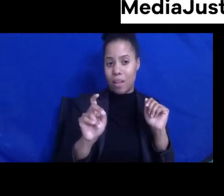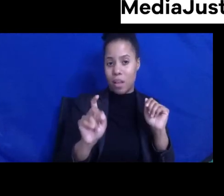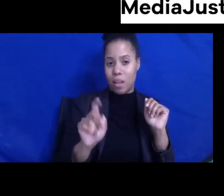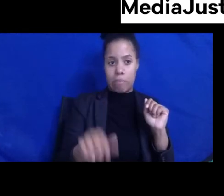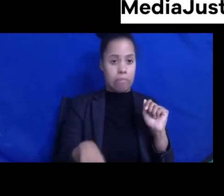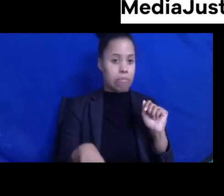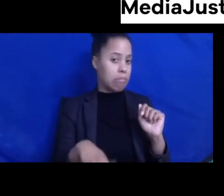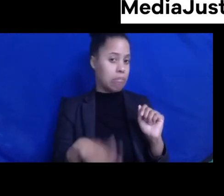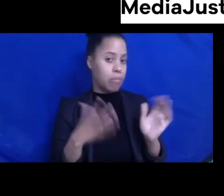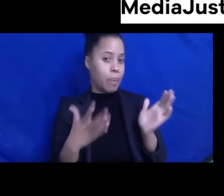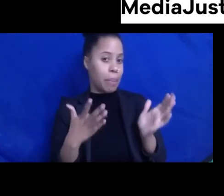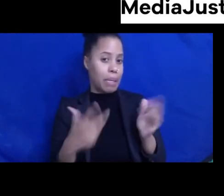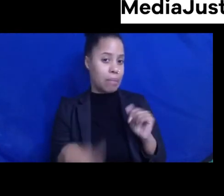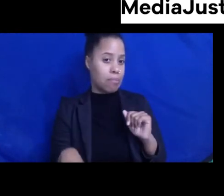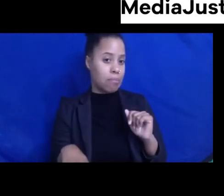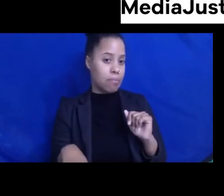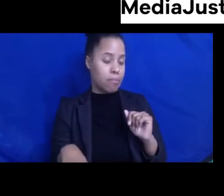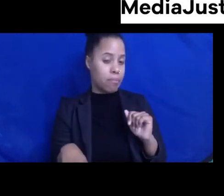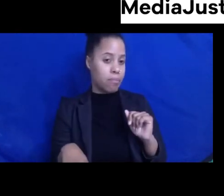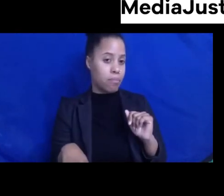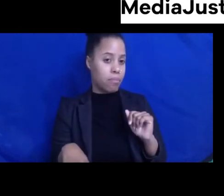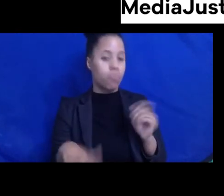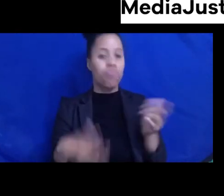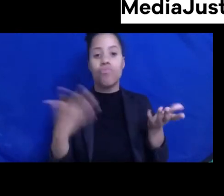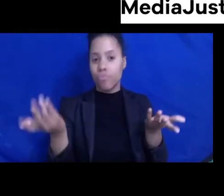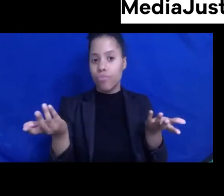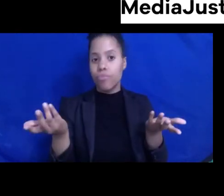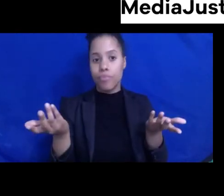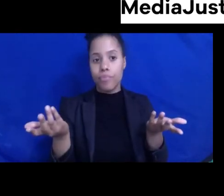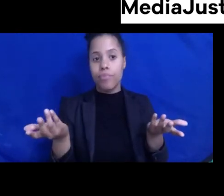Maybe. Well, we can go into,